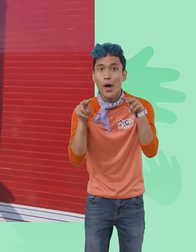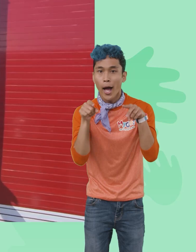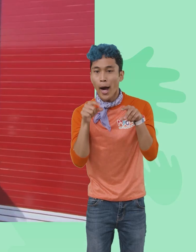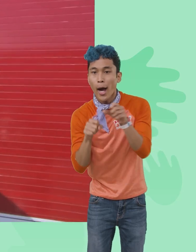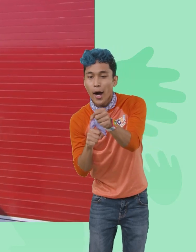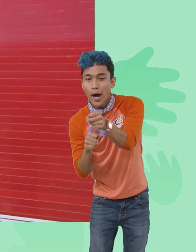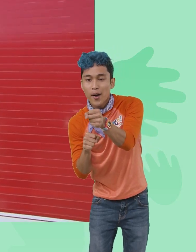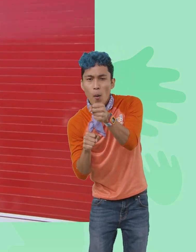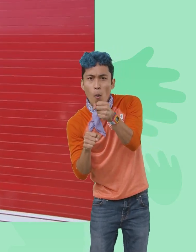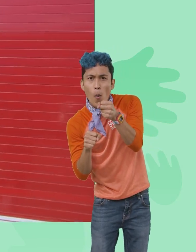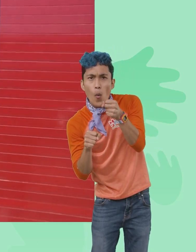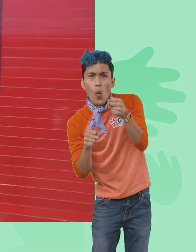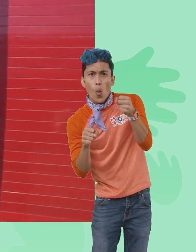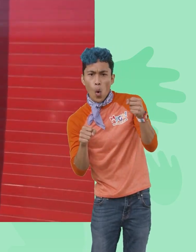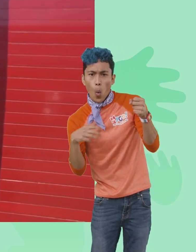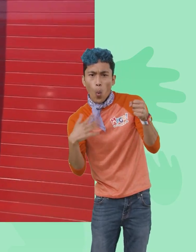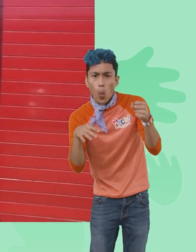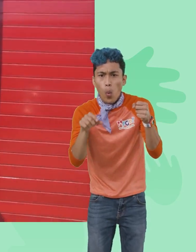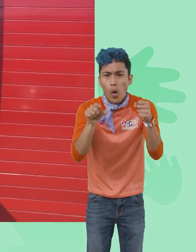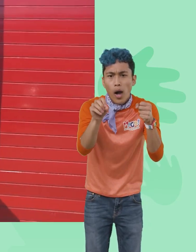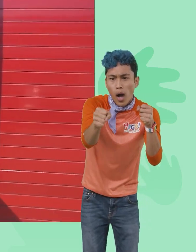Look at inside this little compartment.